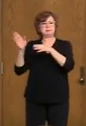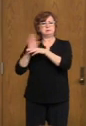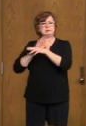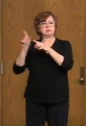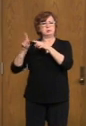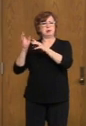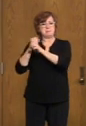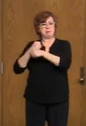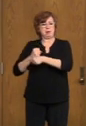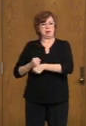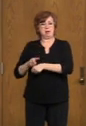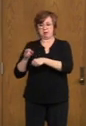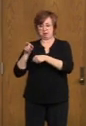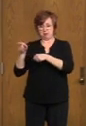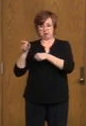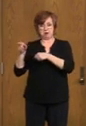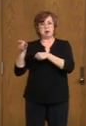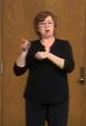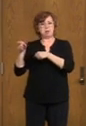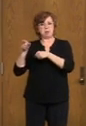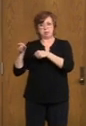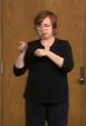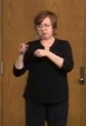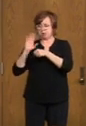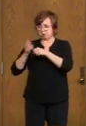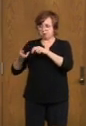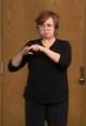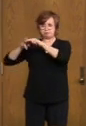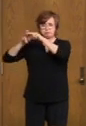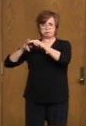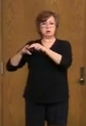our shipments accordingly. But however, our